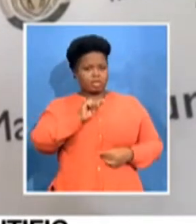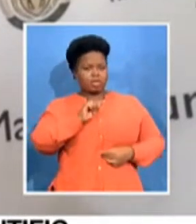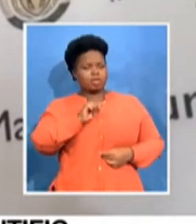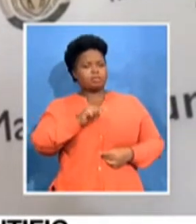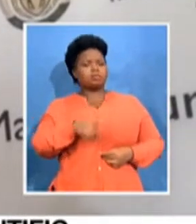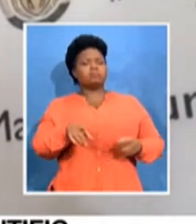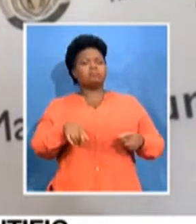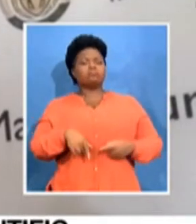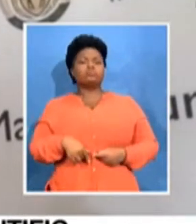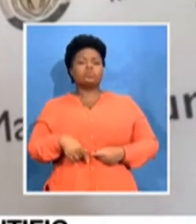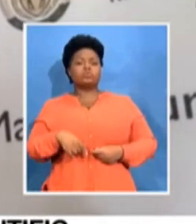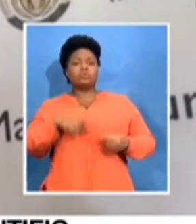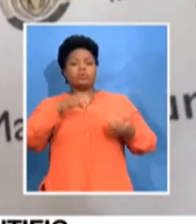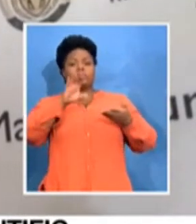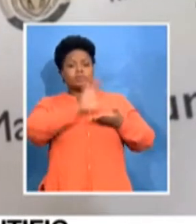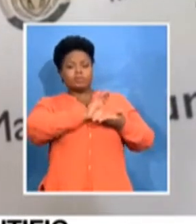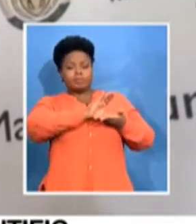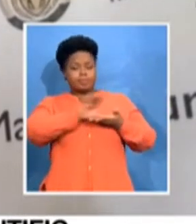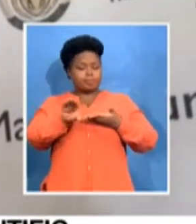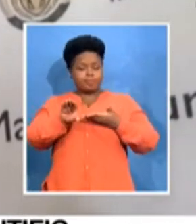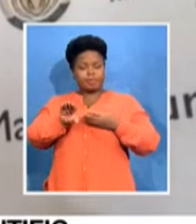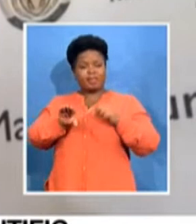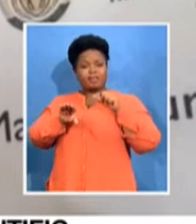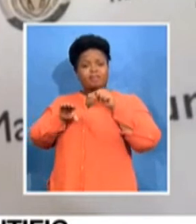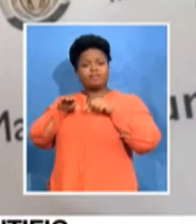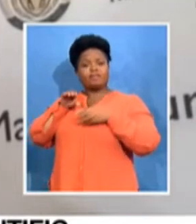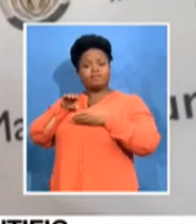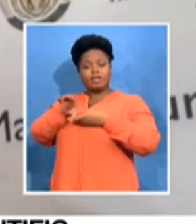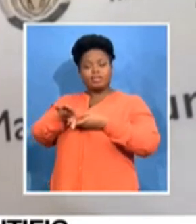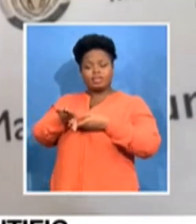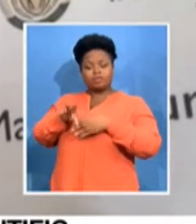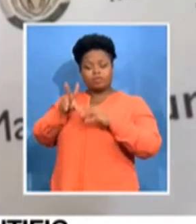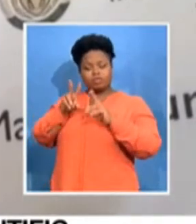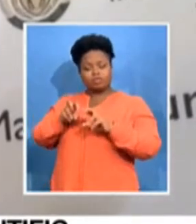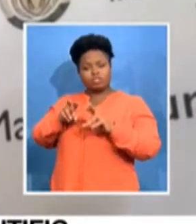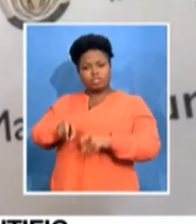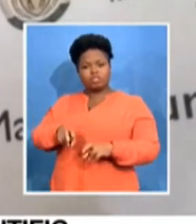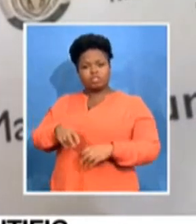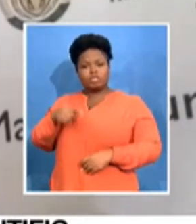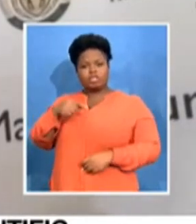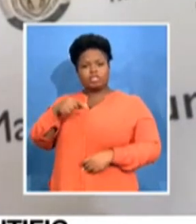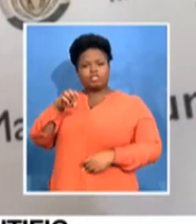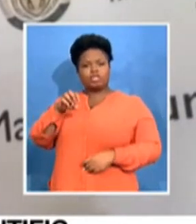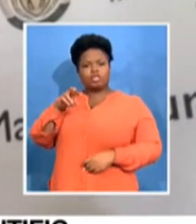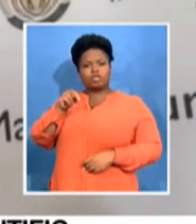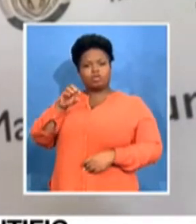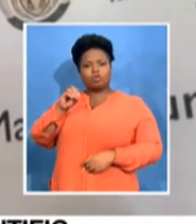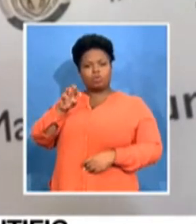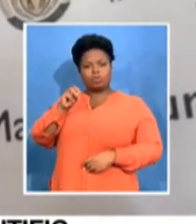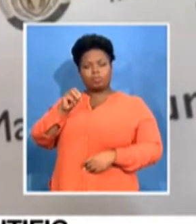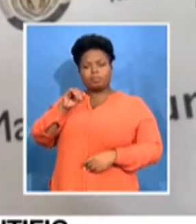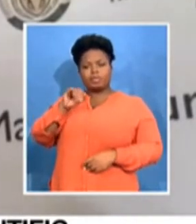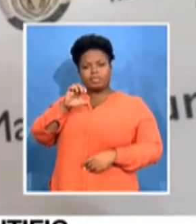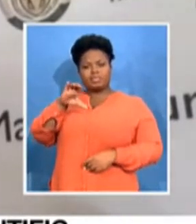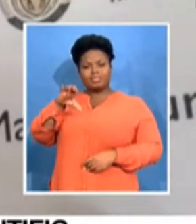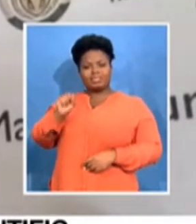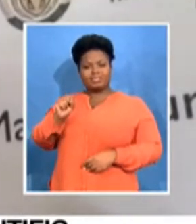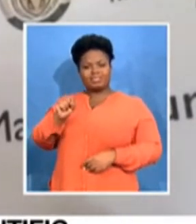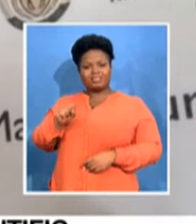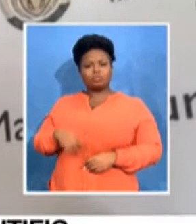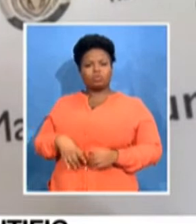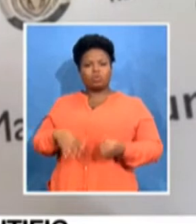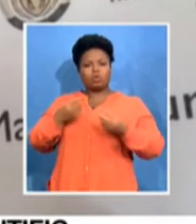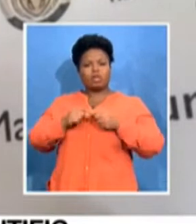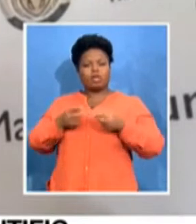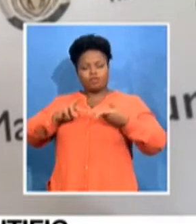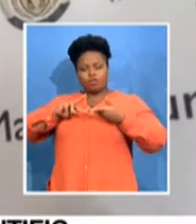research into genomics, the study of genetic types with a view to support